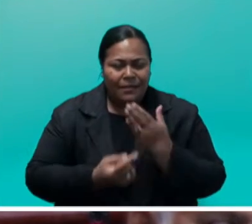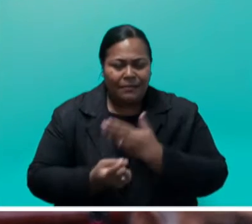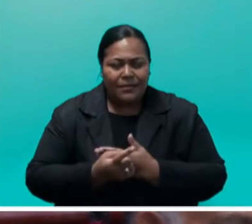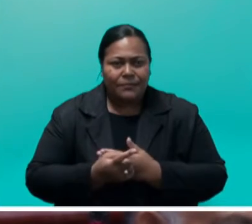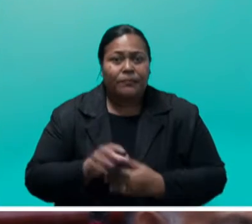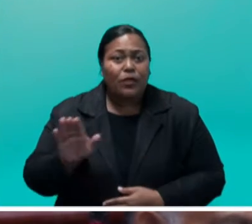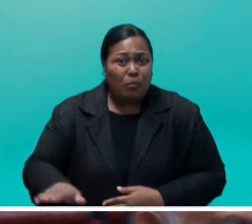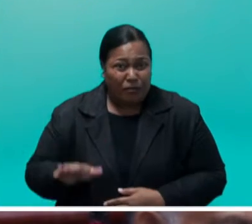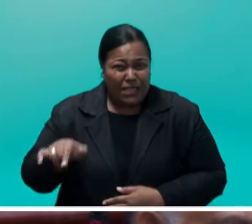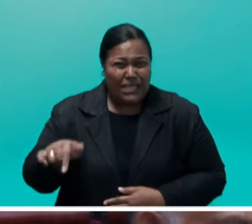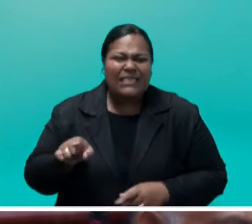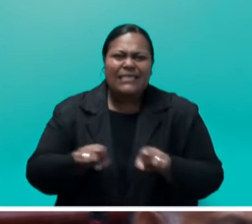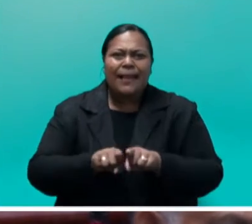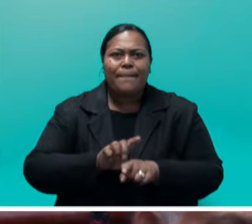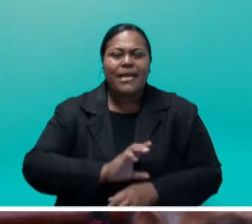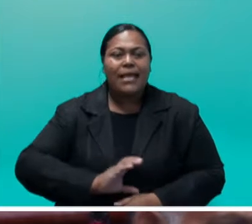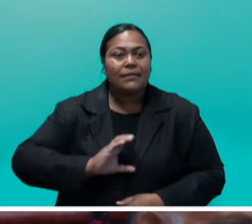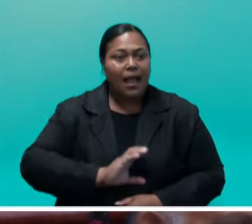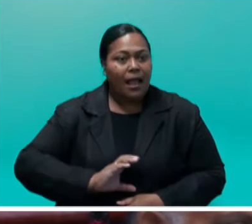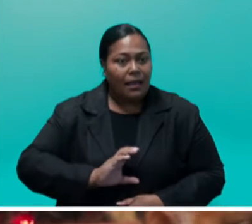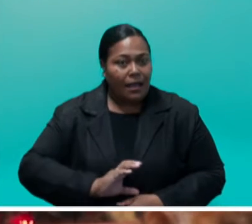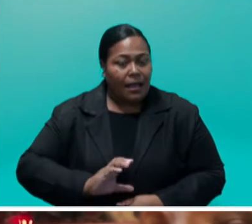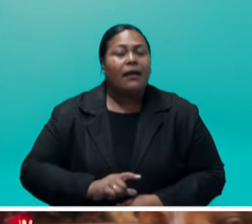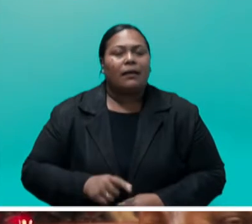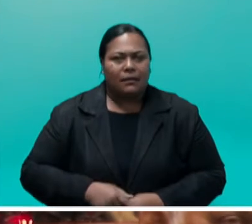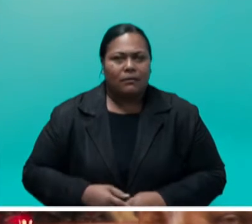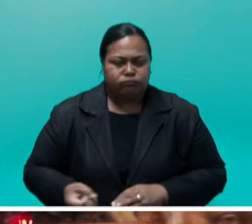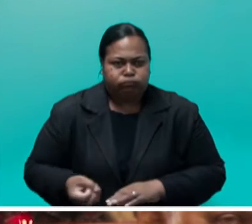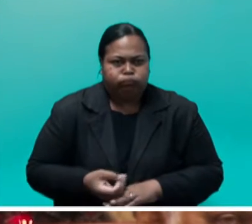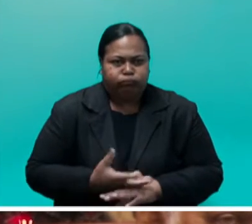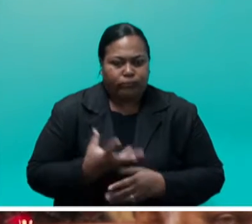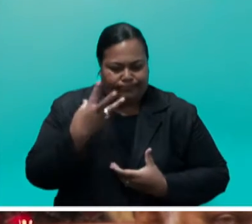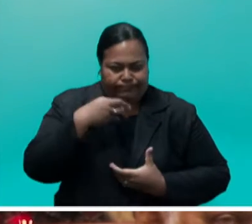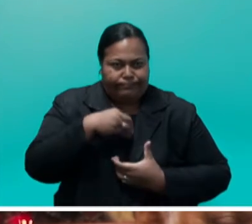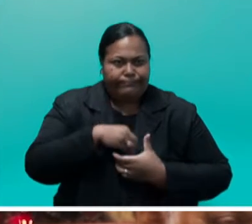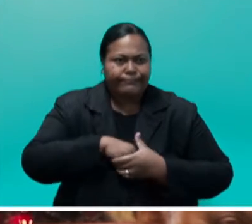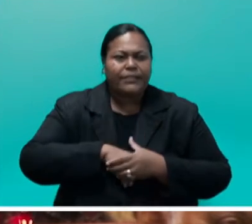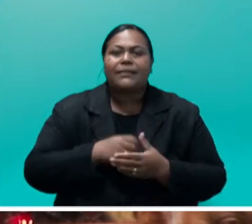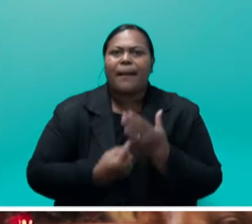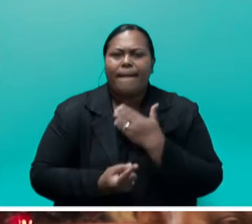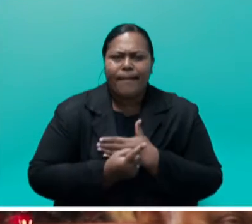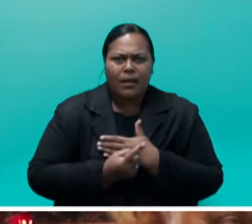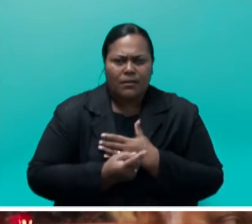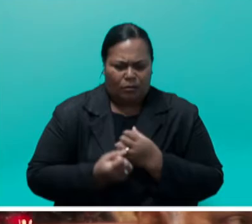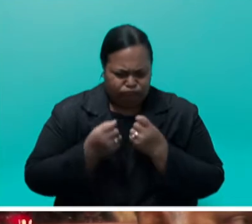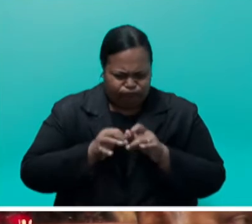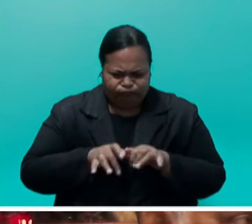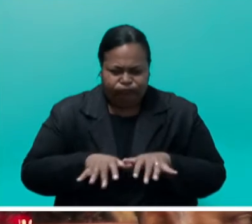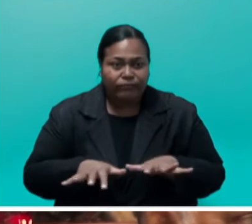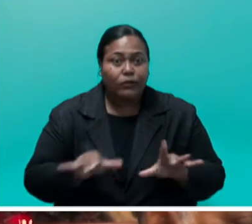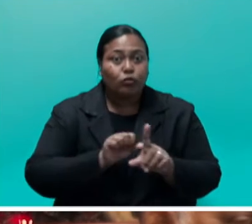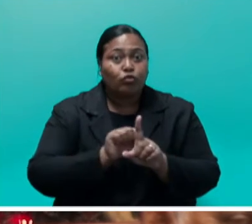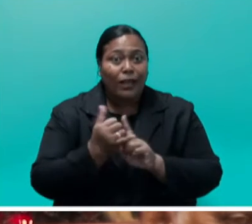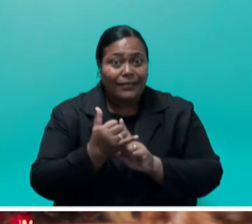Poverty is a cancer that is eating away at the very flesh and muscle and bones of society